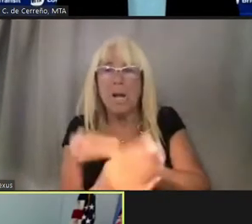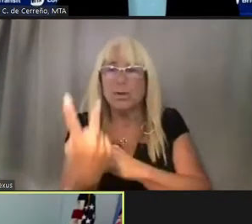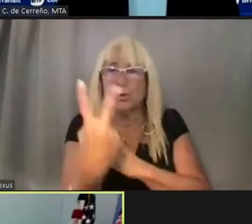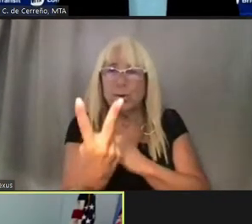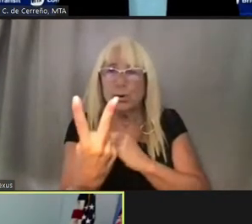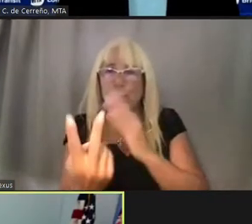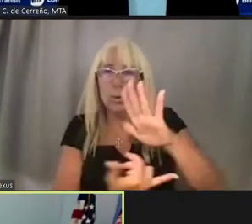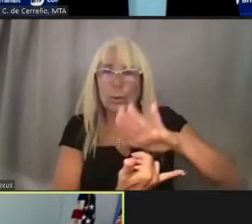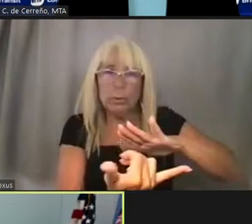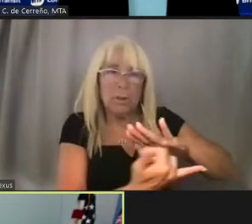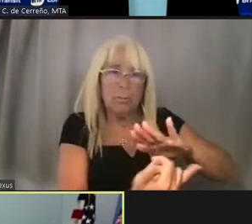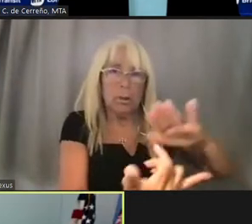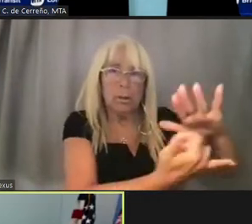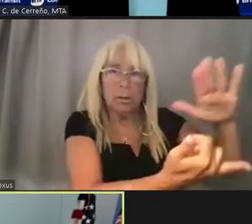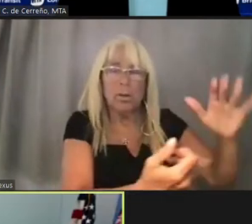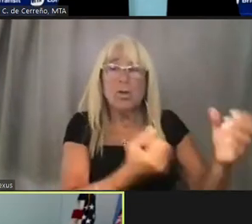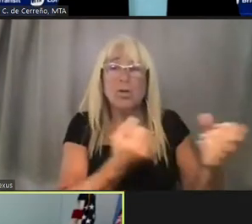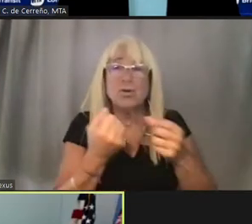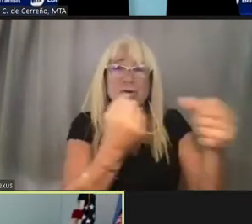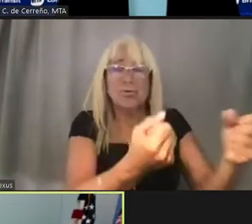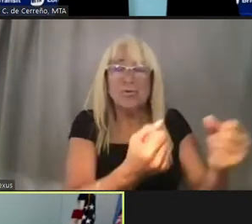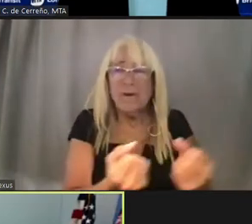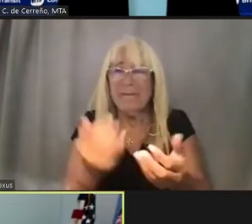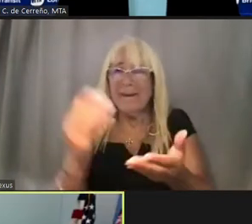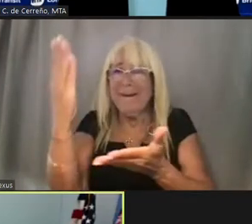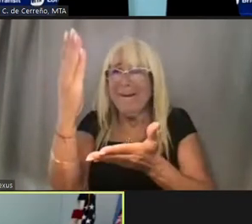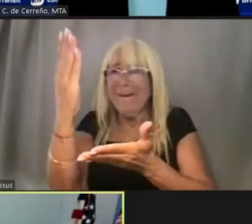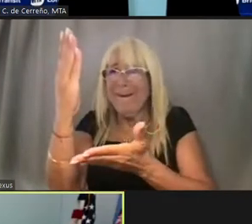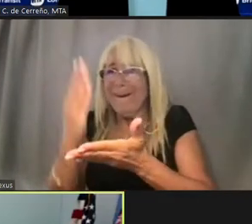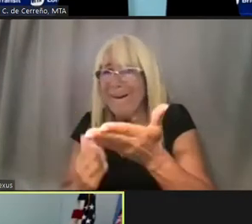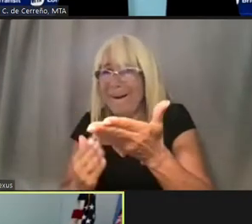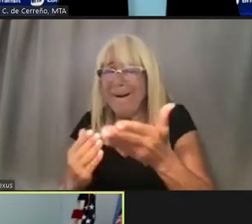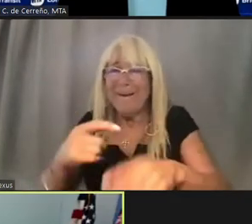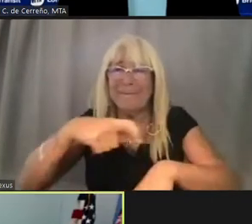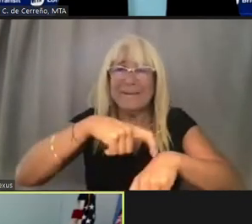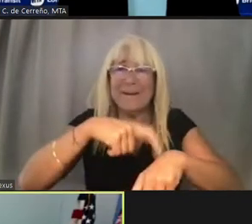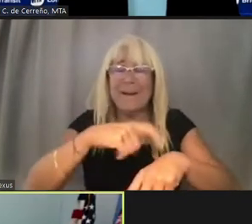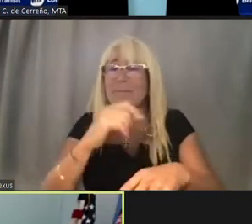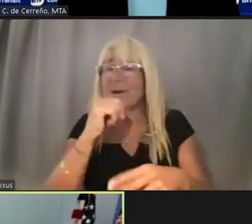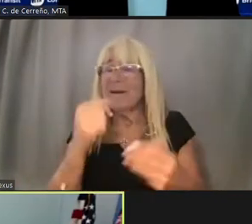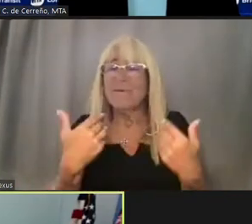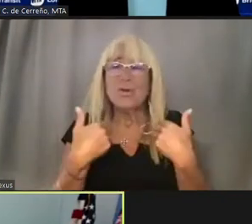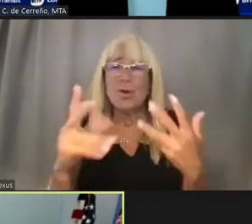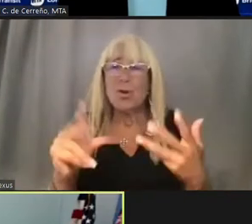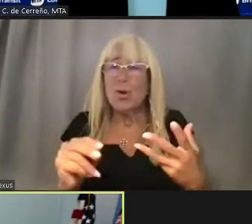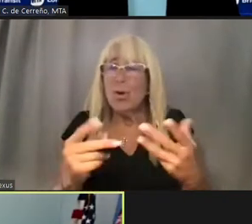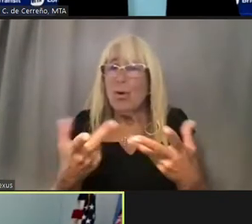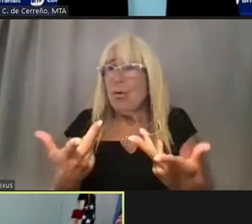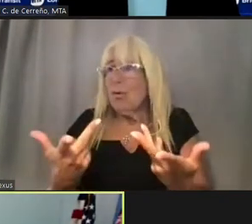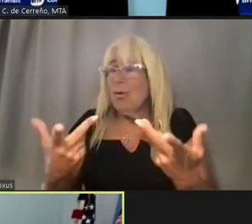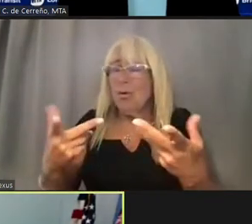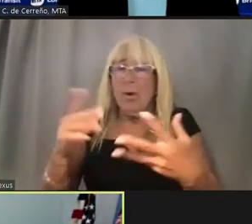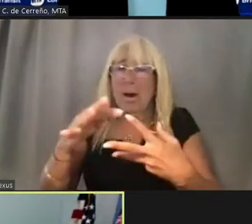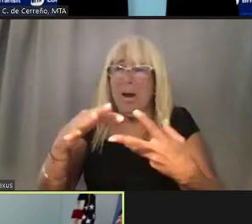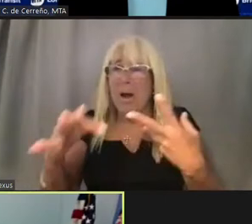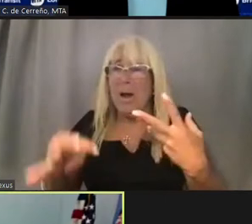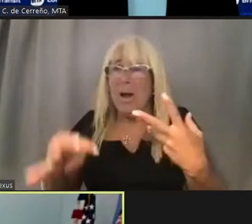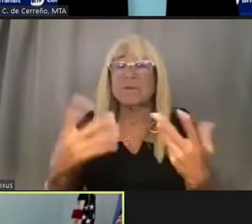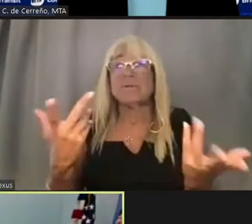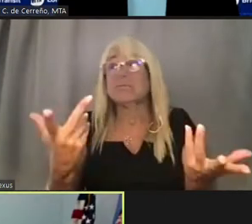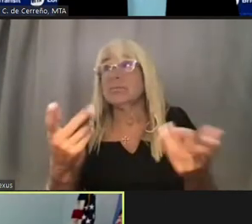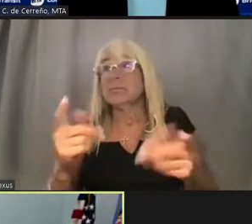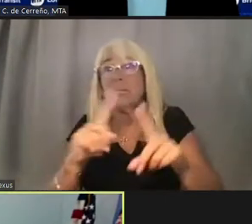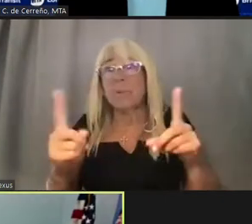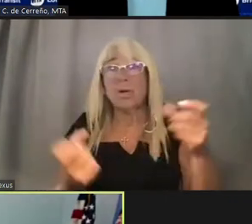cuts that time in half many of my constituents have no viable Transportation options other than driving a car